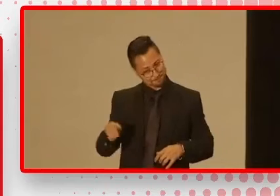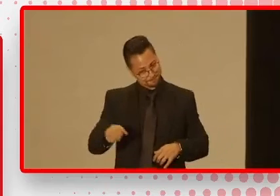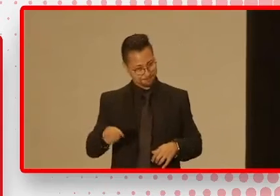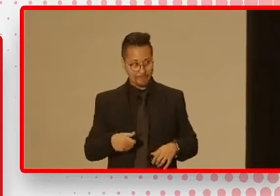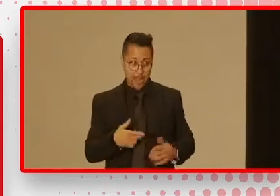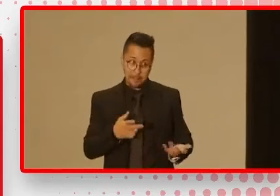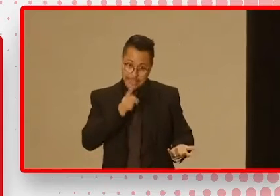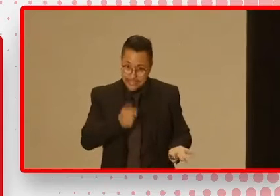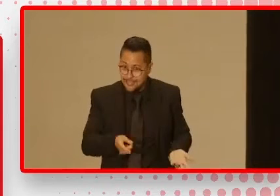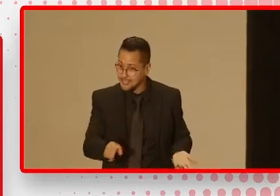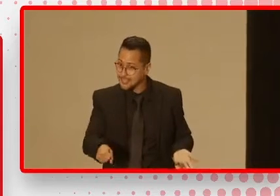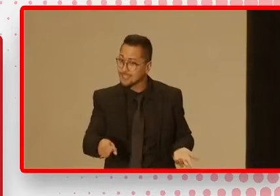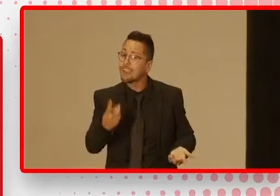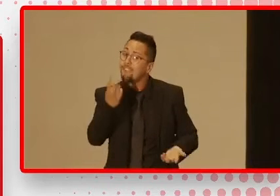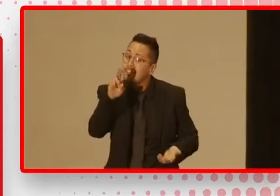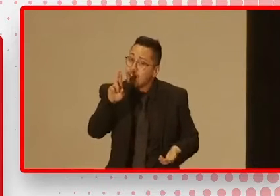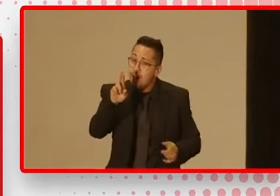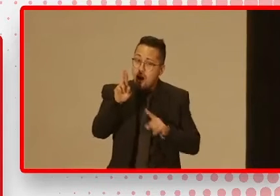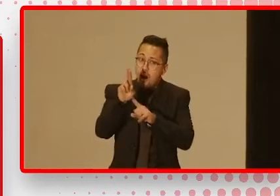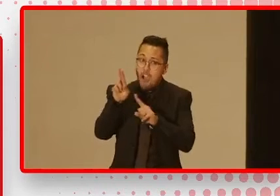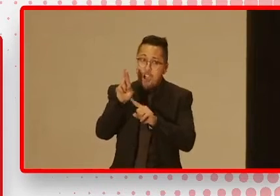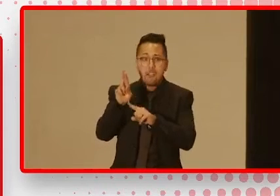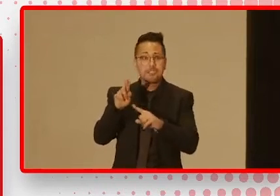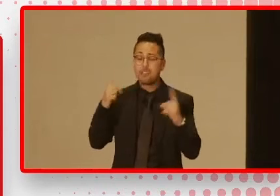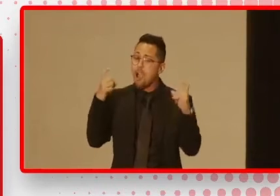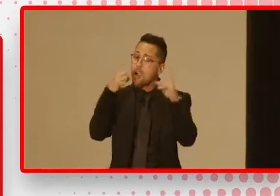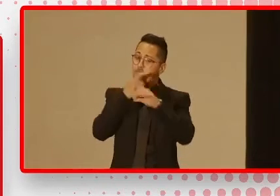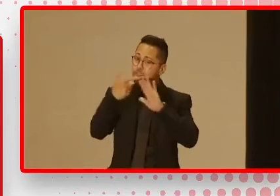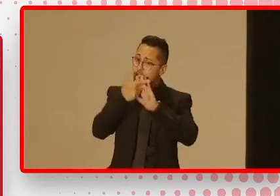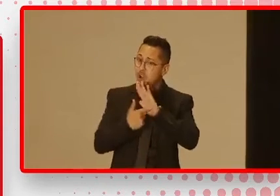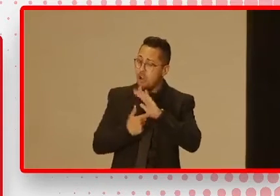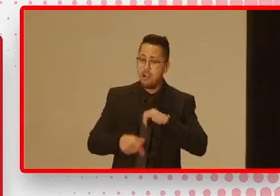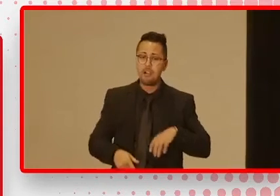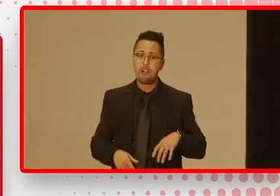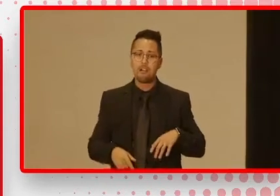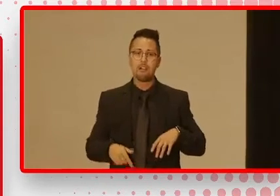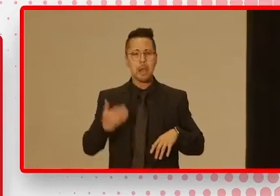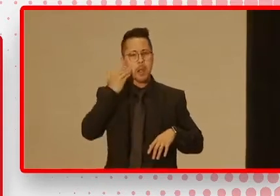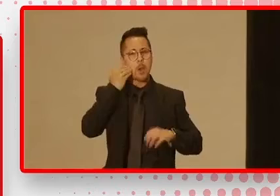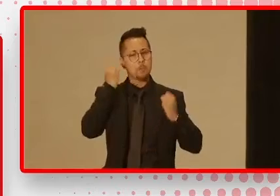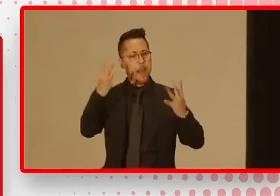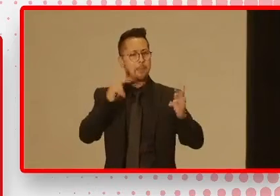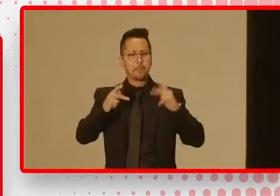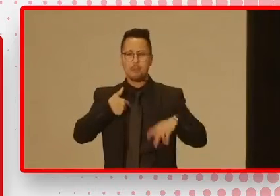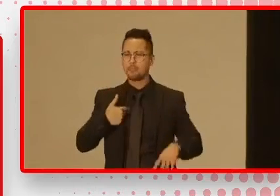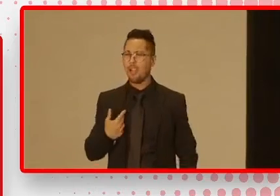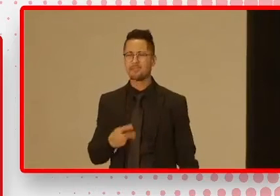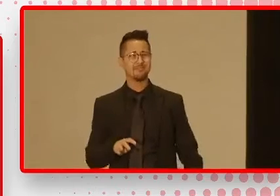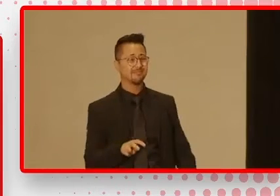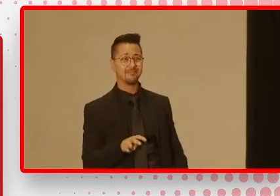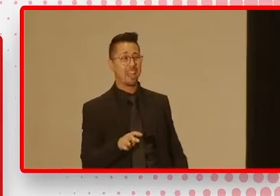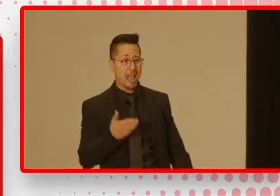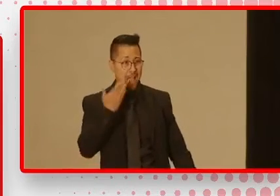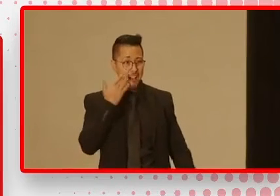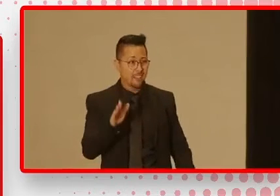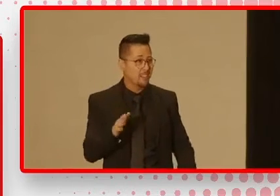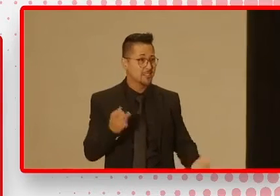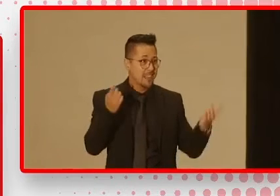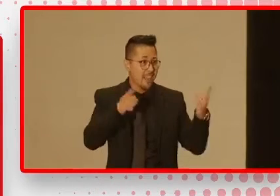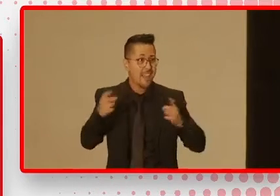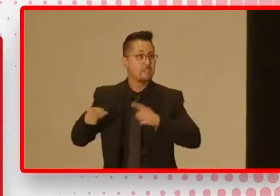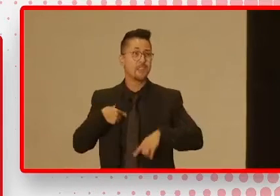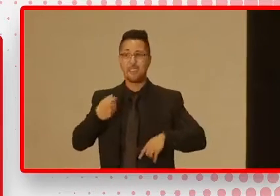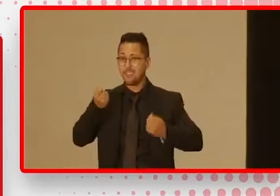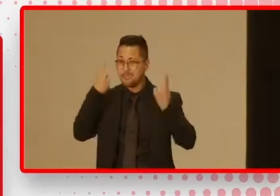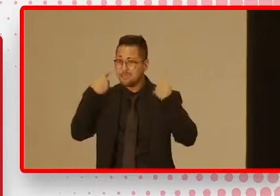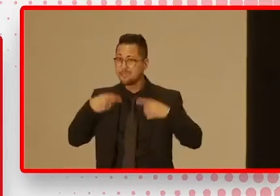mean, it is. VR is a very complex law, and I know a lot of people are like, I have no idea what's happening, I don't understand how to do this. Don't